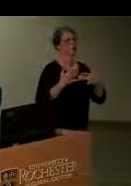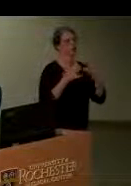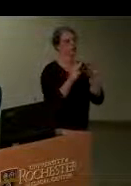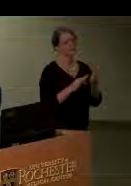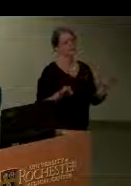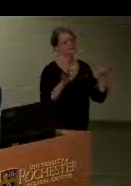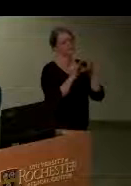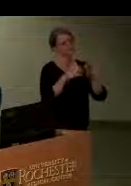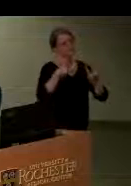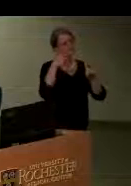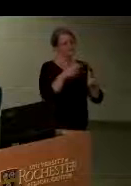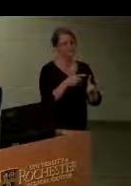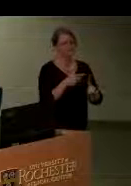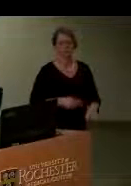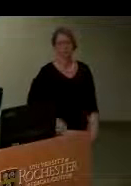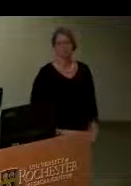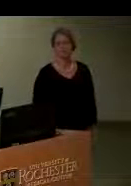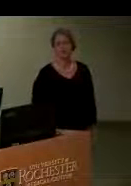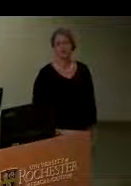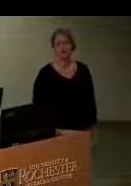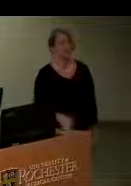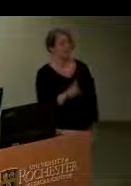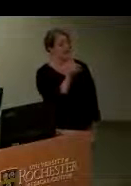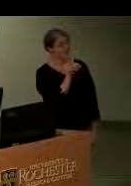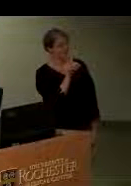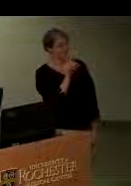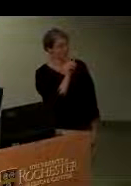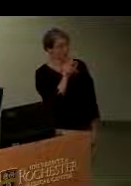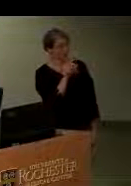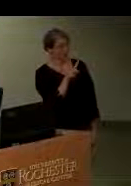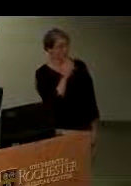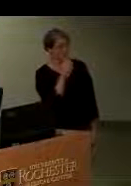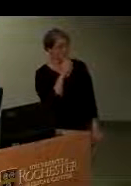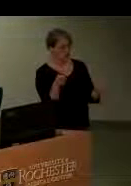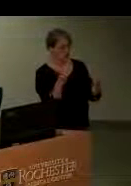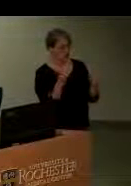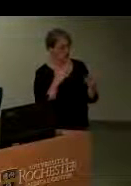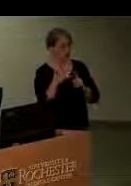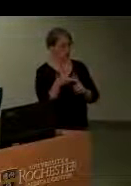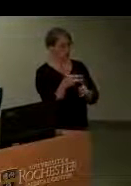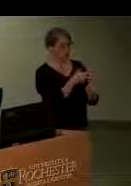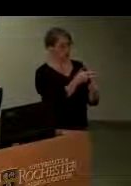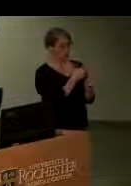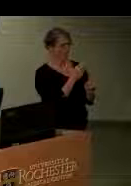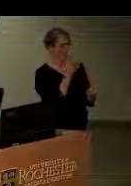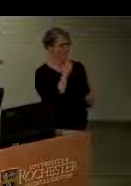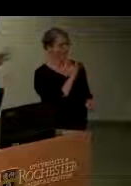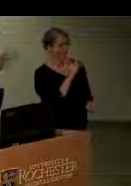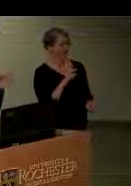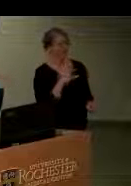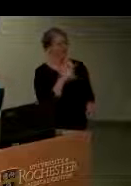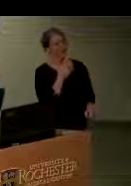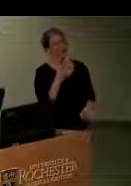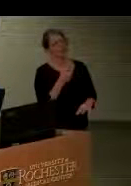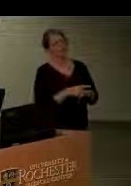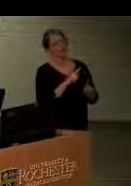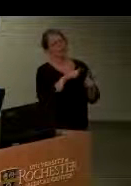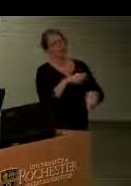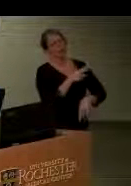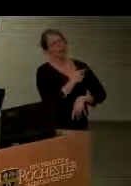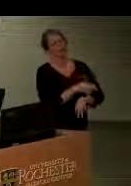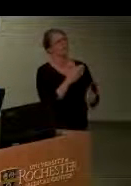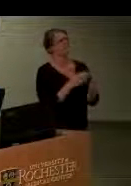So David was in charge of recruiting our faculty. And so I watched him one day, and he would go to a hospital, and maybe there'd